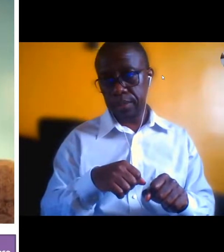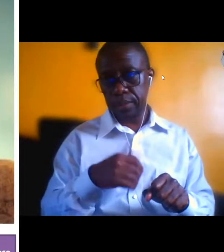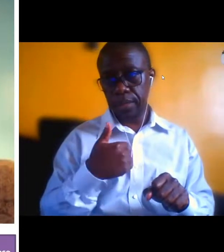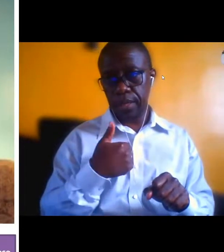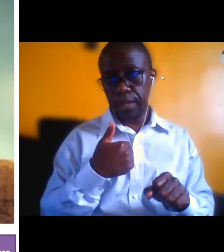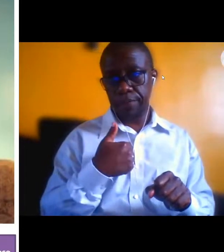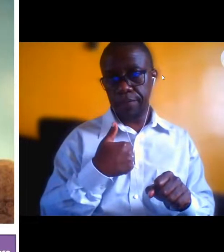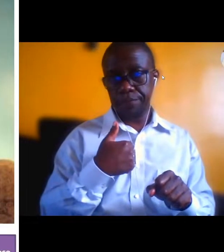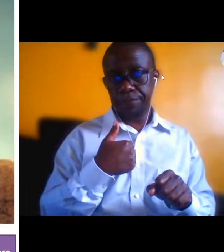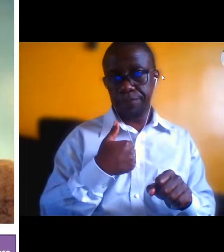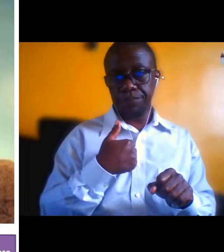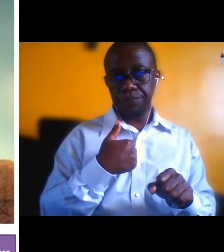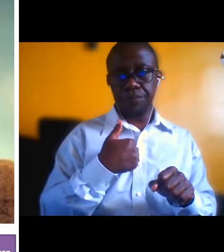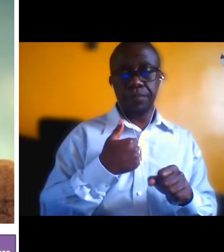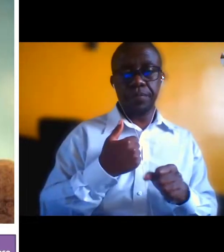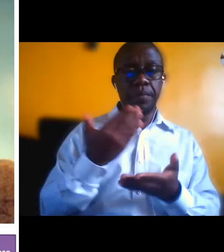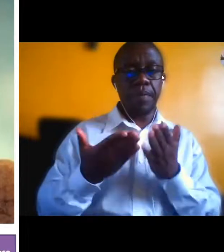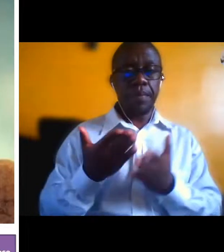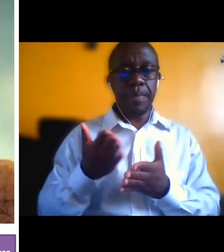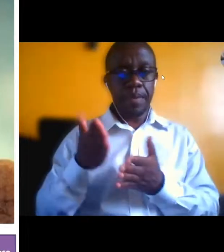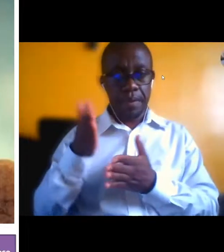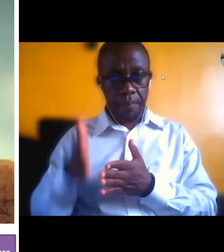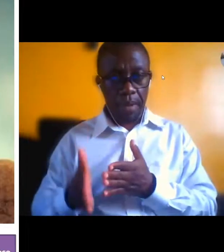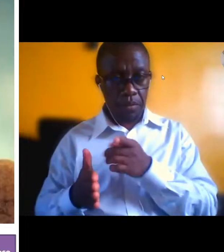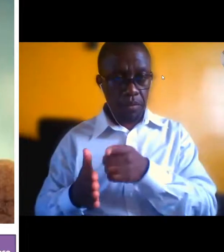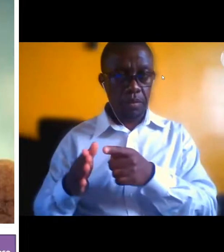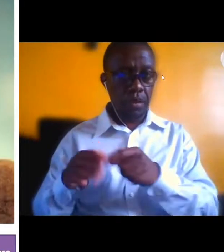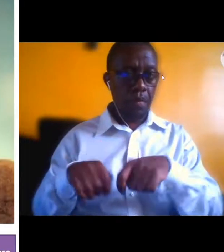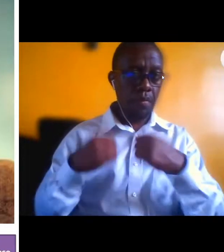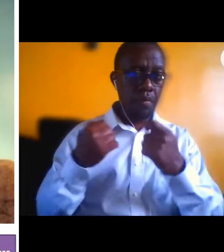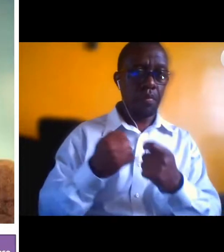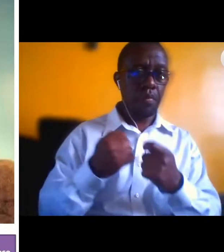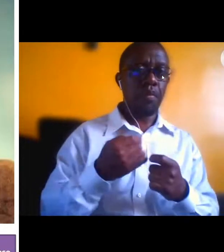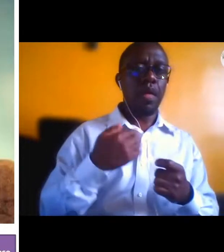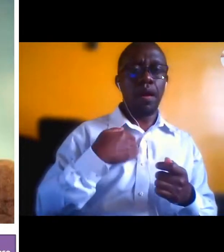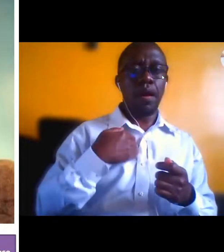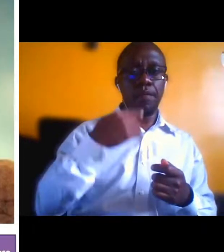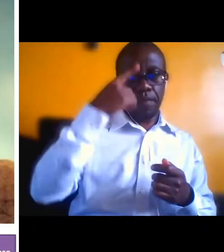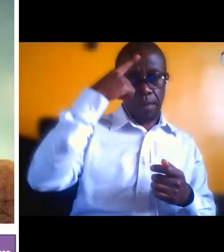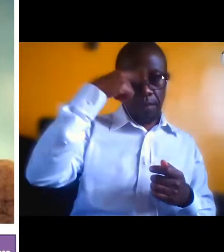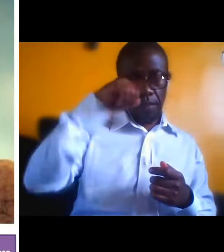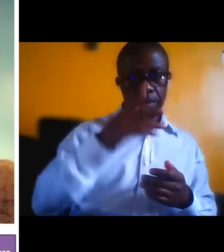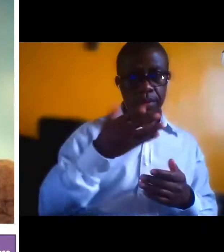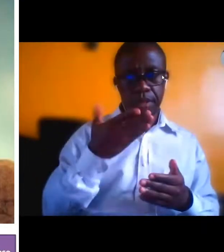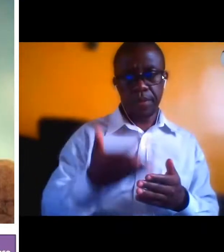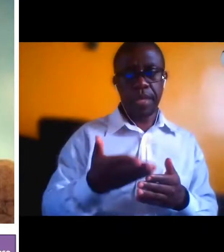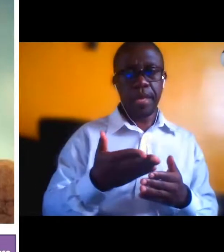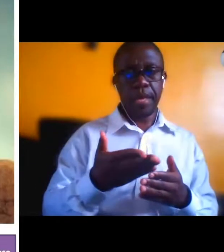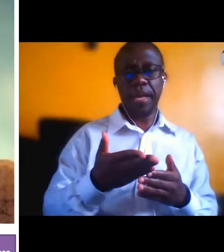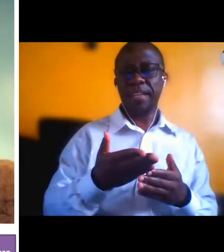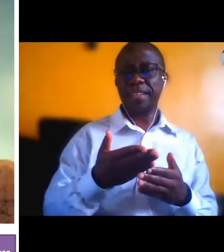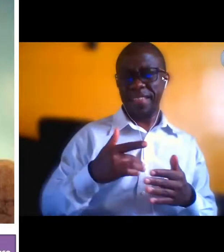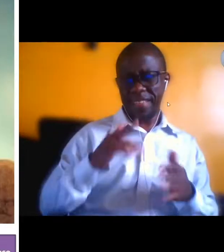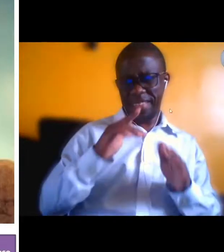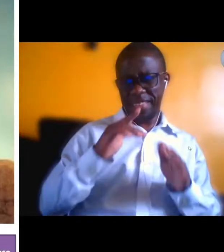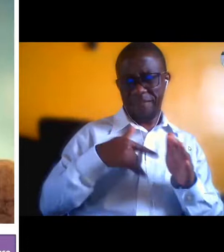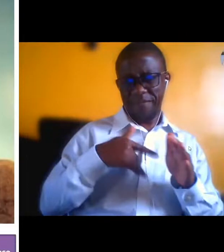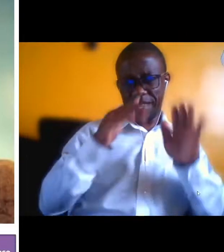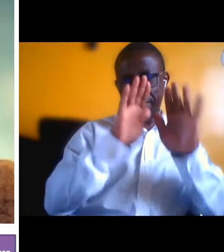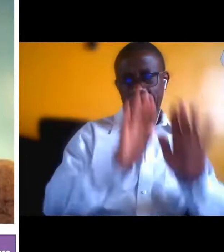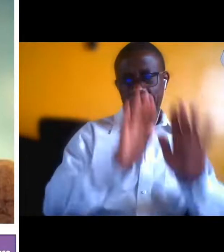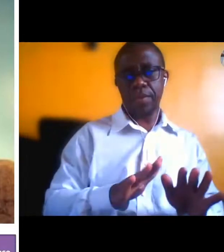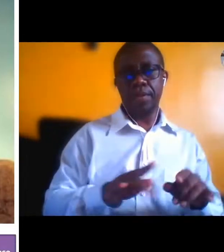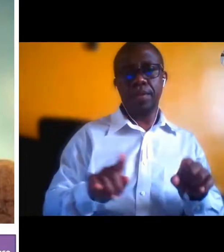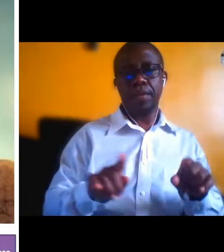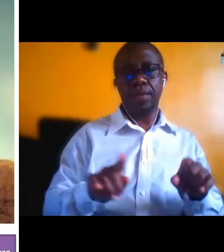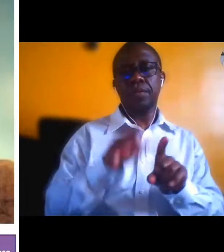region has violated X clause and so forth. That's policy analysis, and is it necessary? Do we need those? And then also, do we have a